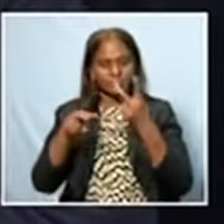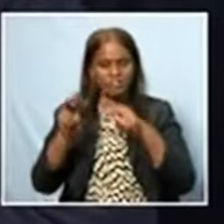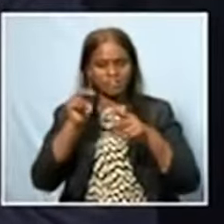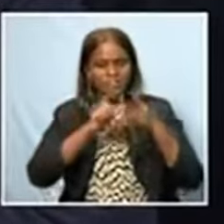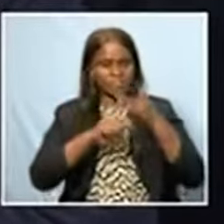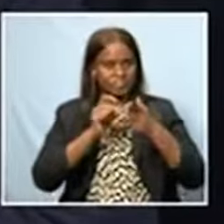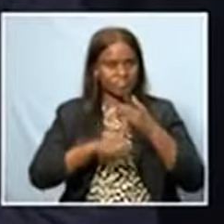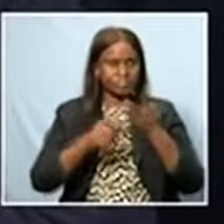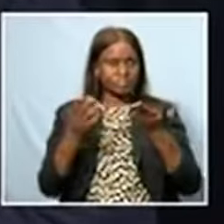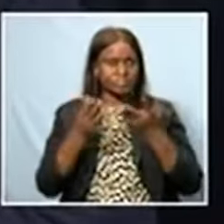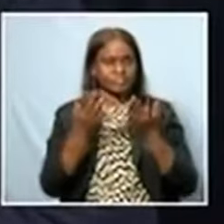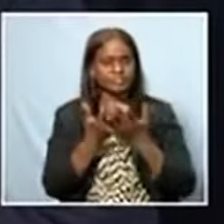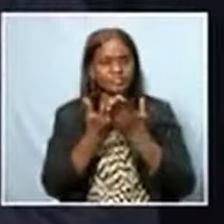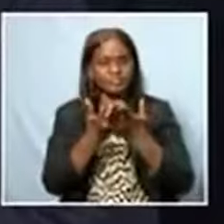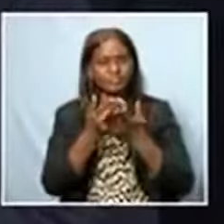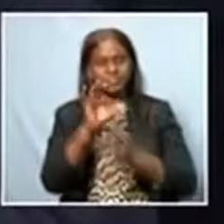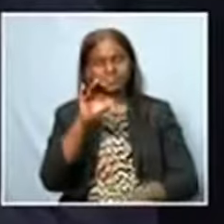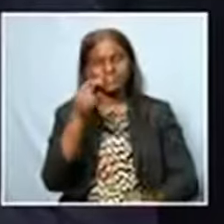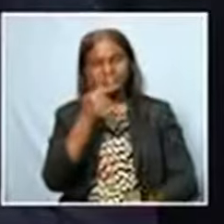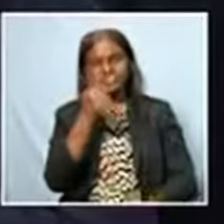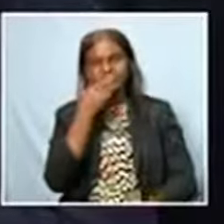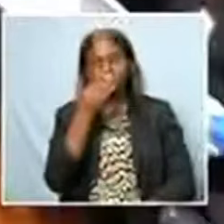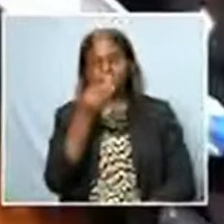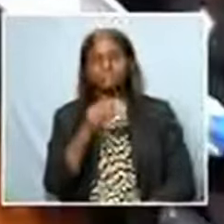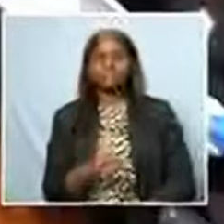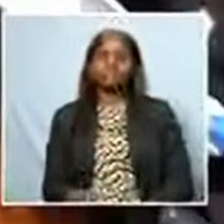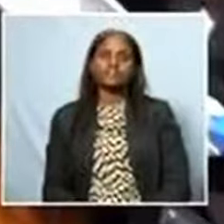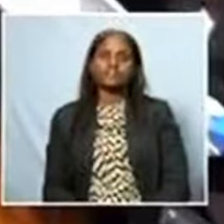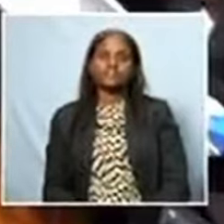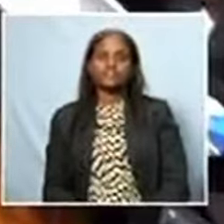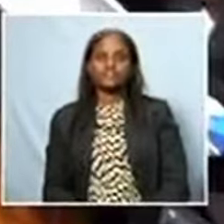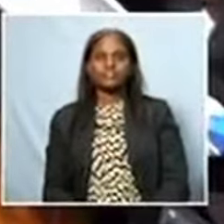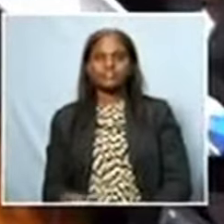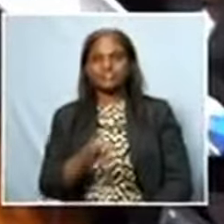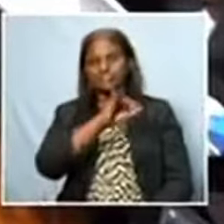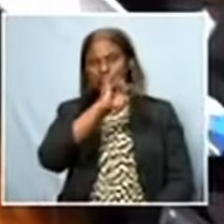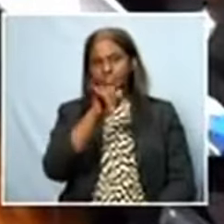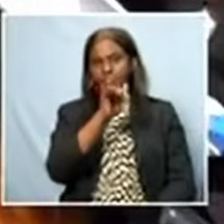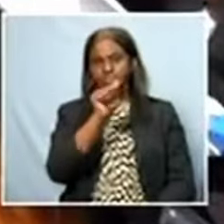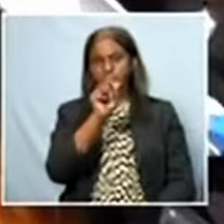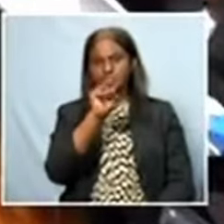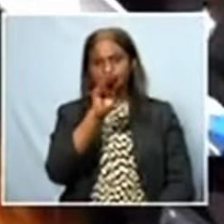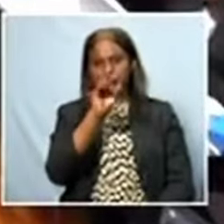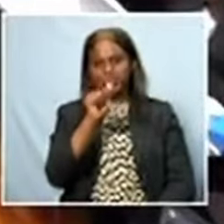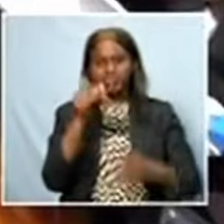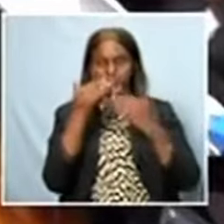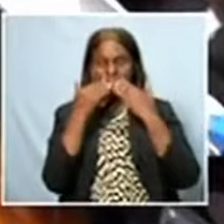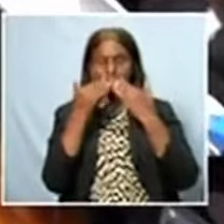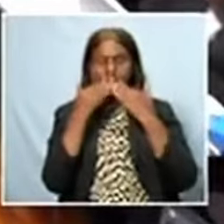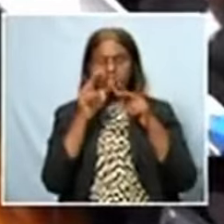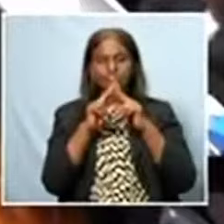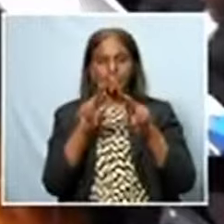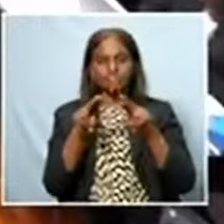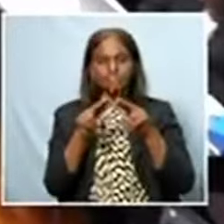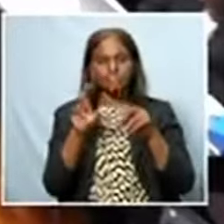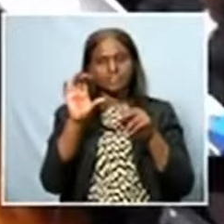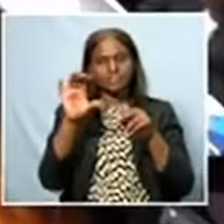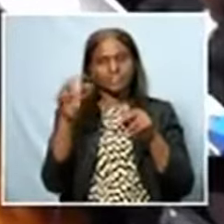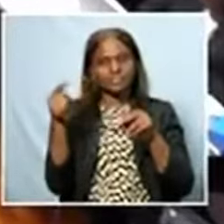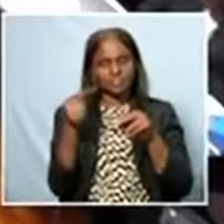taxation. I submit, CG. Thank you very much. Thank you. Honorable Jamba. Thank you, Chair.